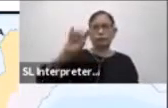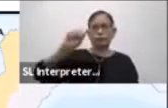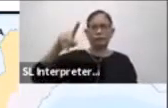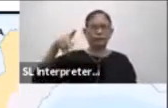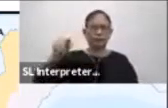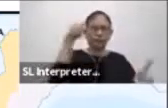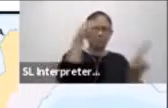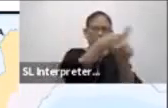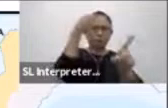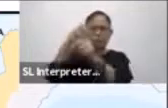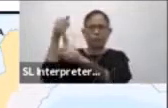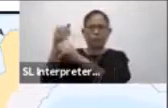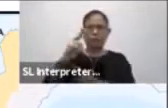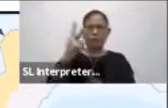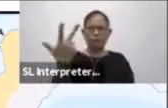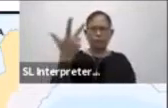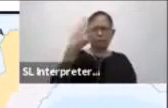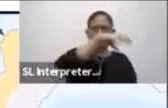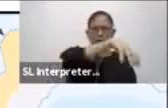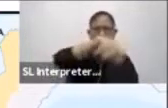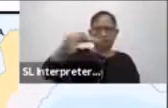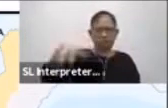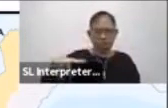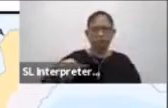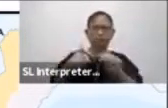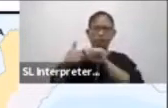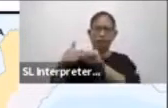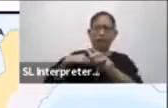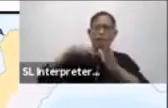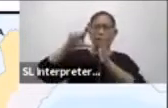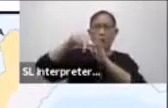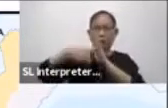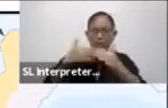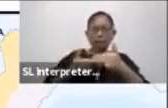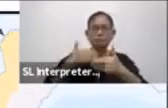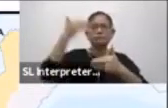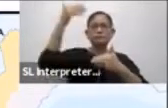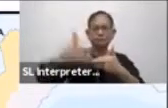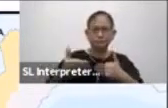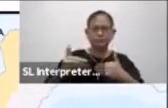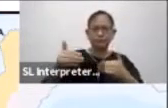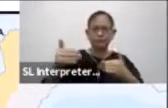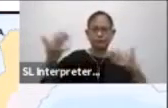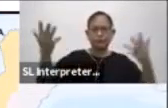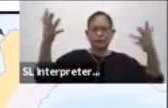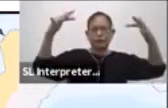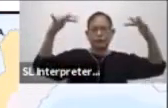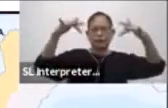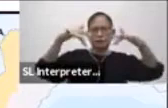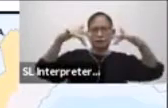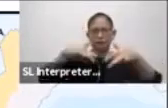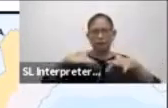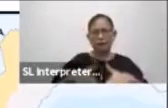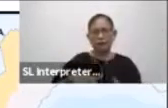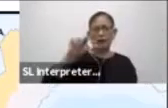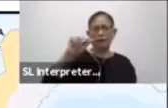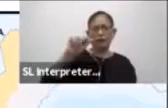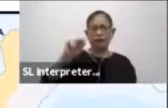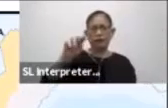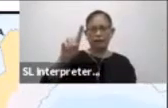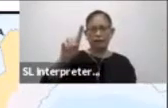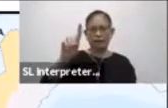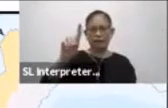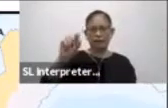in 2018, and followed by a landslide that later we call the liquefaction. That's another type